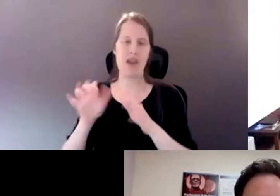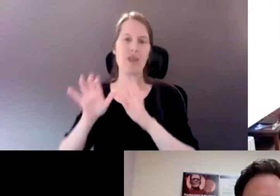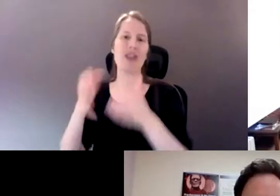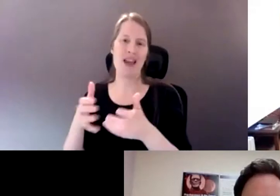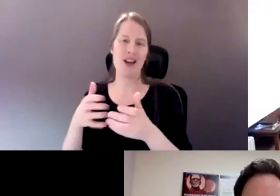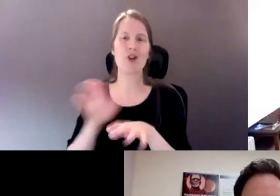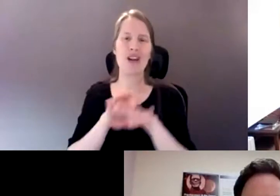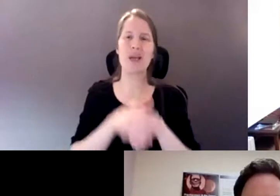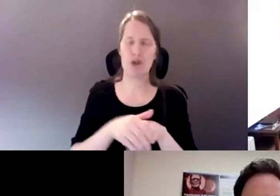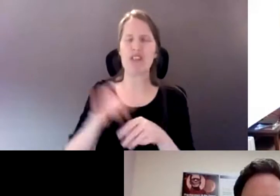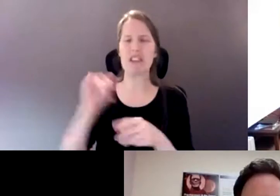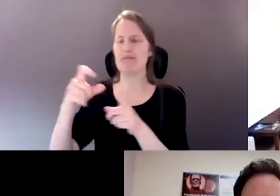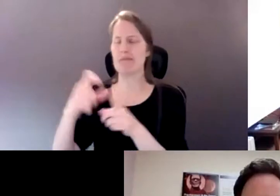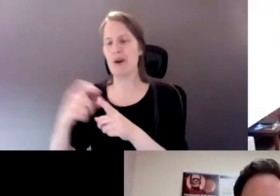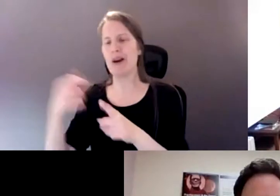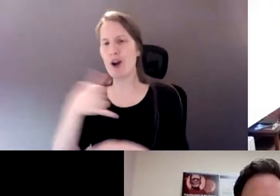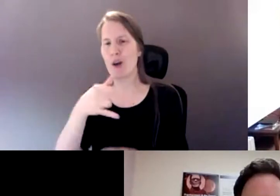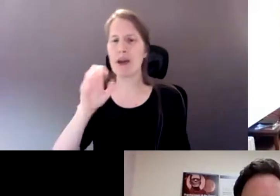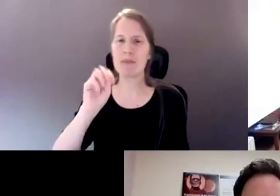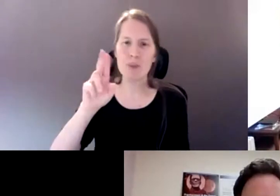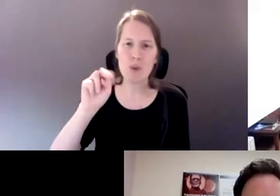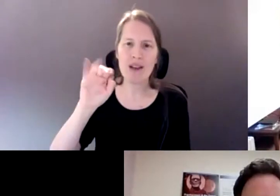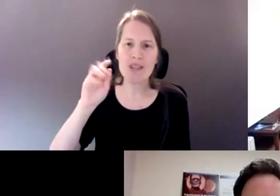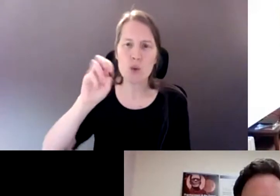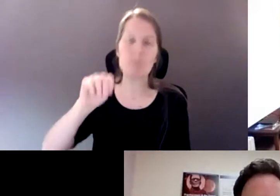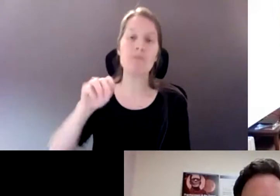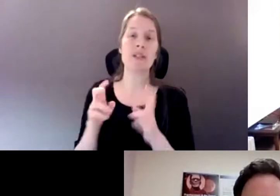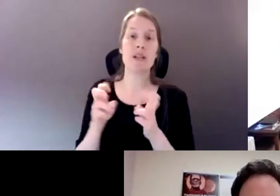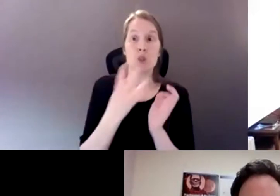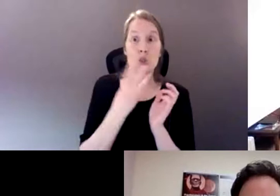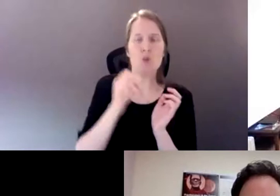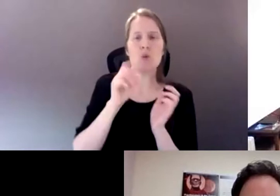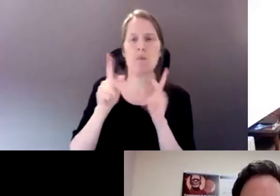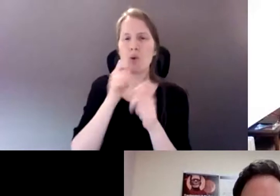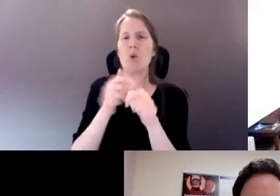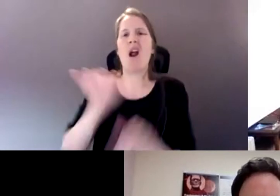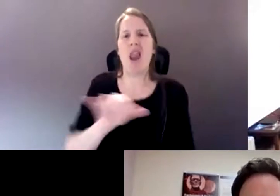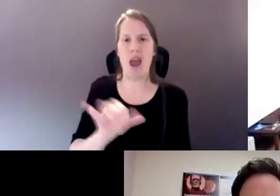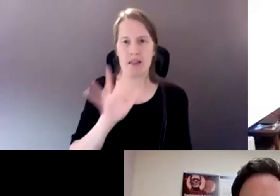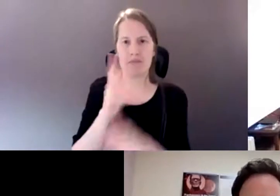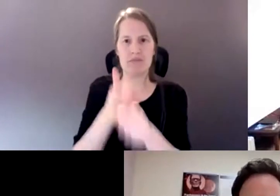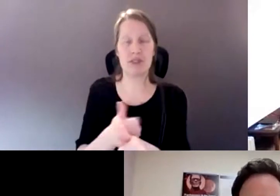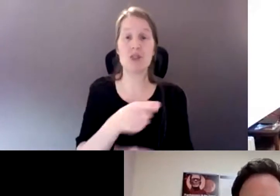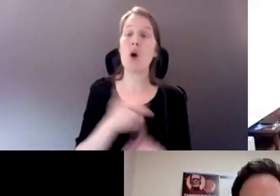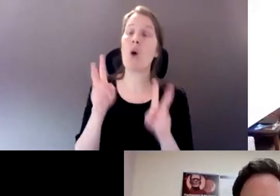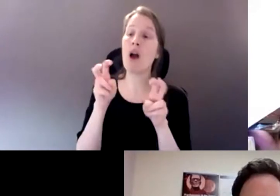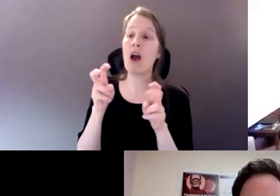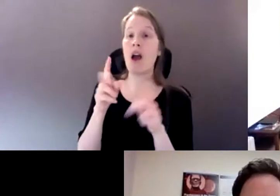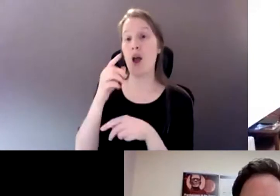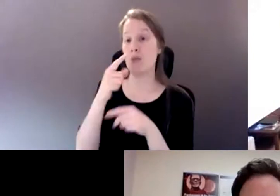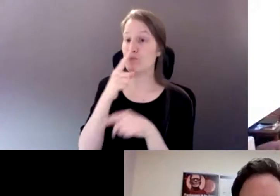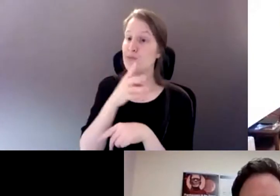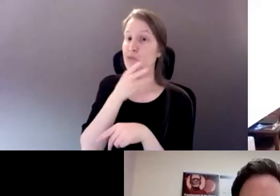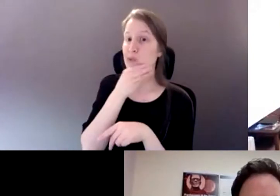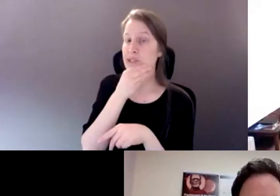hypocrites, who are either the Jews or their followers, who pretend to follow Muhammad but then turn against